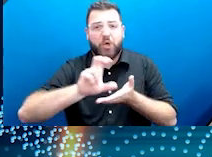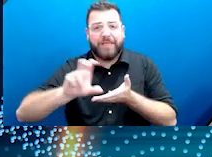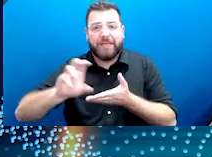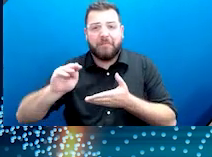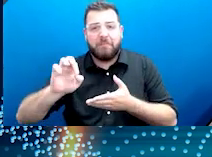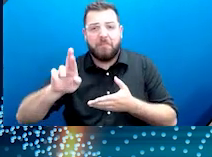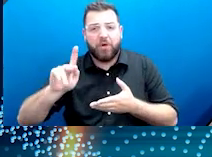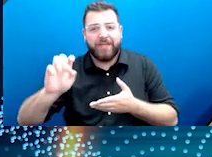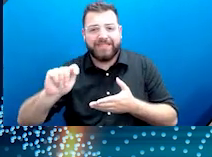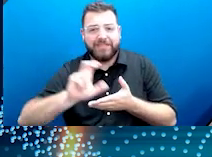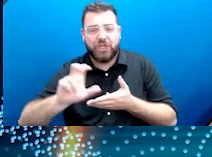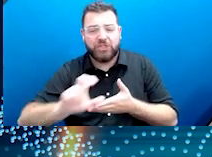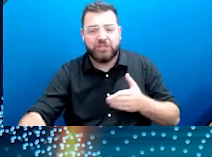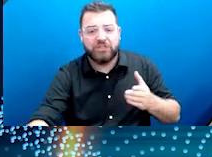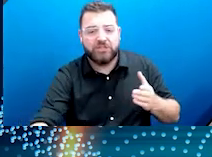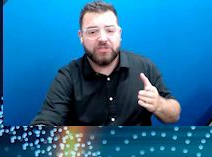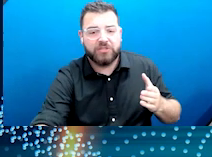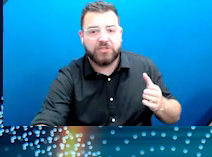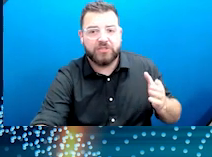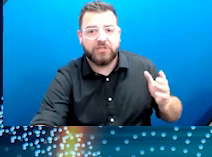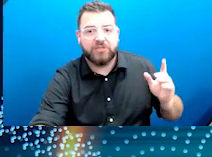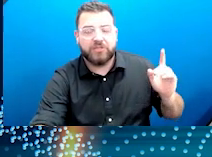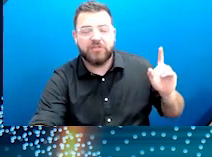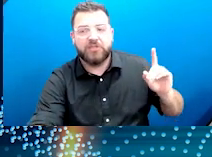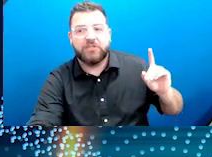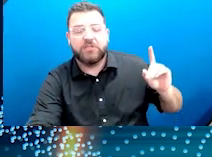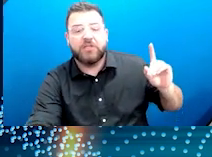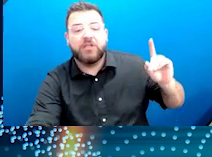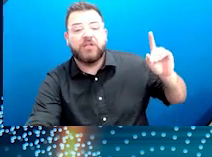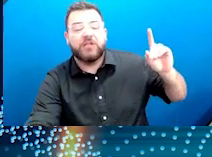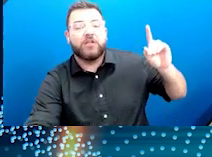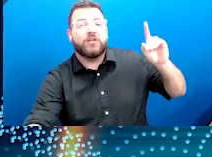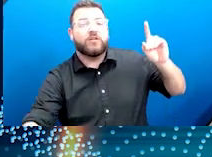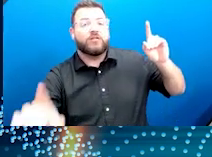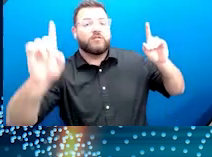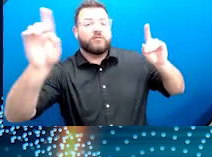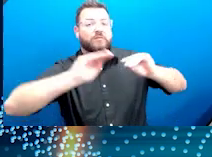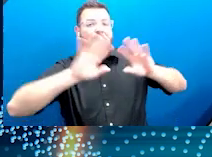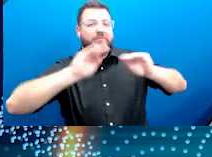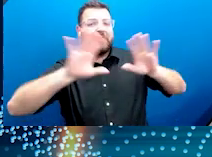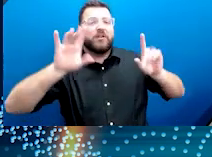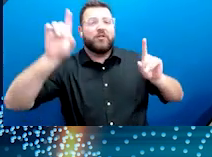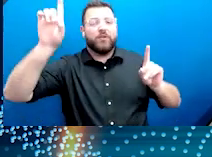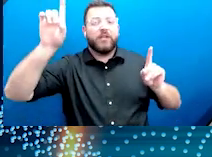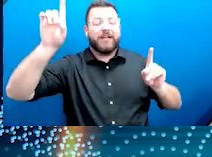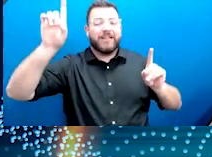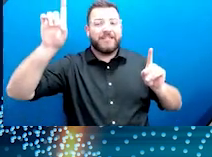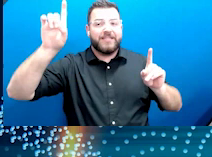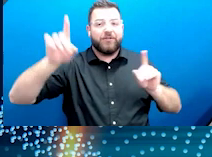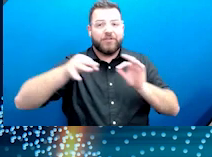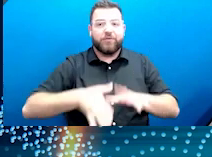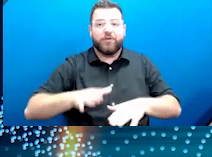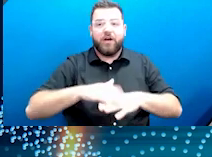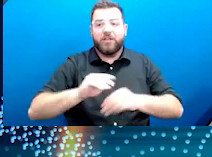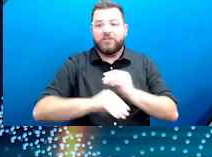into market saturation. So again, it's like everything else. It depends on how deep you want to go into that tool, or if you want to. Really quick, this is